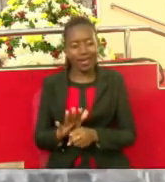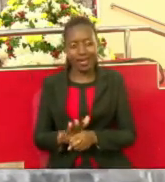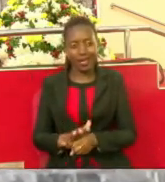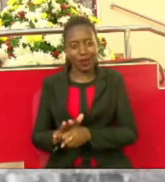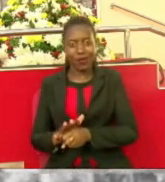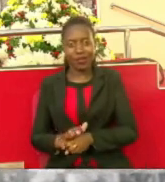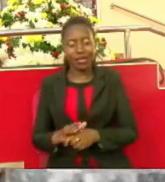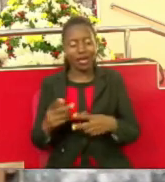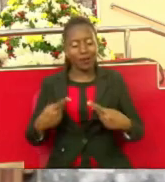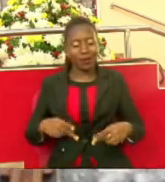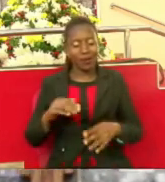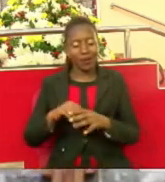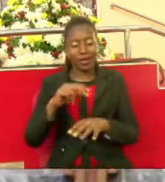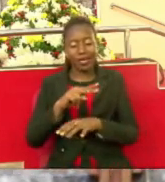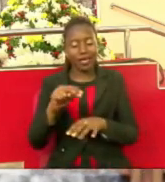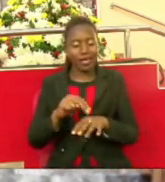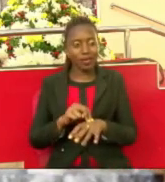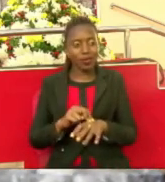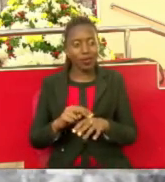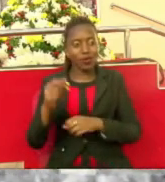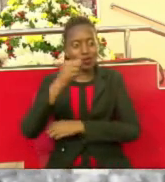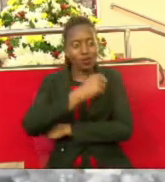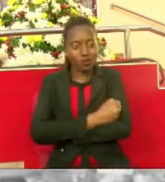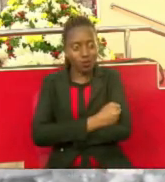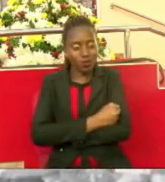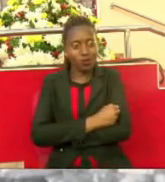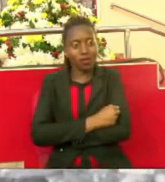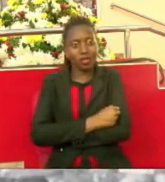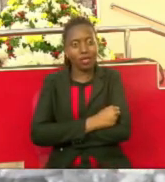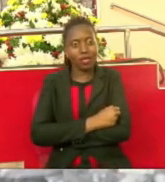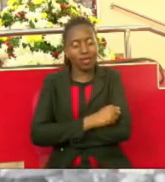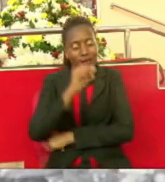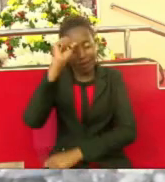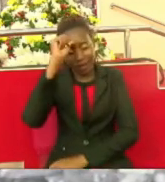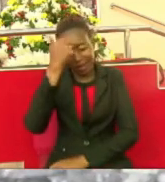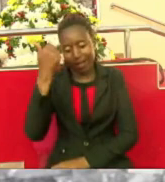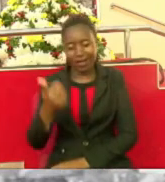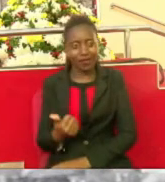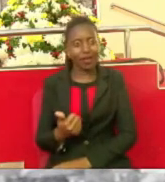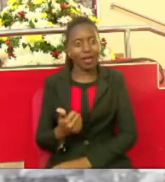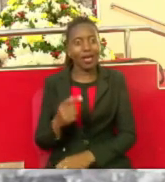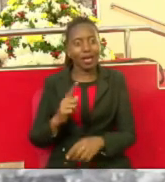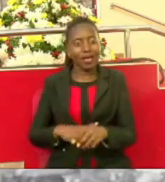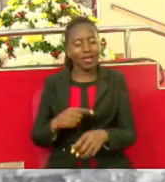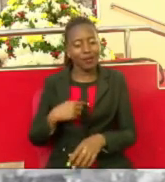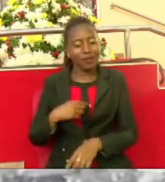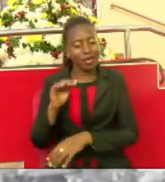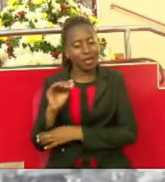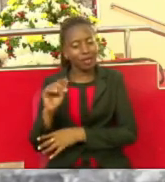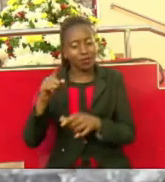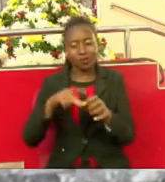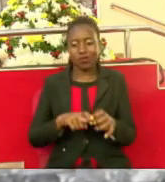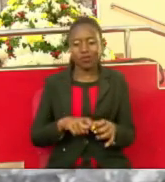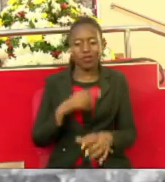walikuwa shule za kitaifa. When I tried to join them, they told me you may not fit here. Wakaniambia wewe hauwezi ingiana na